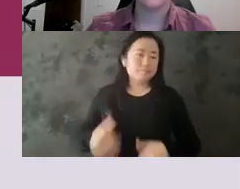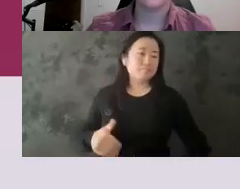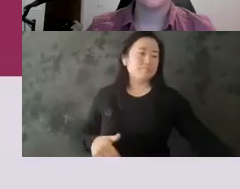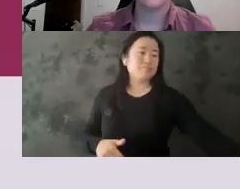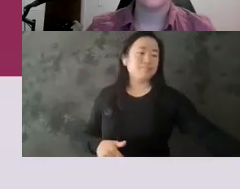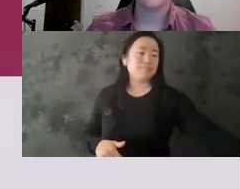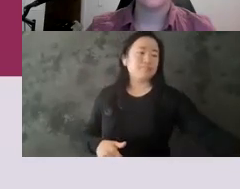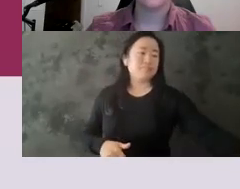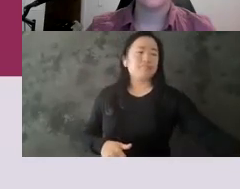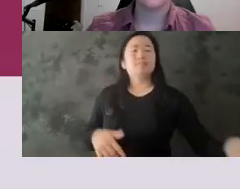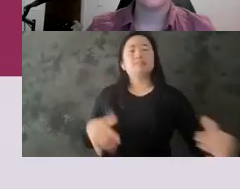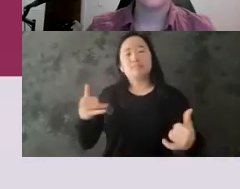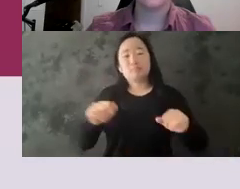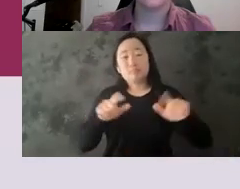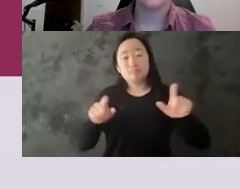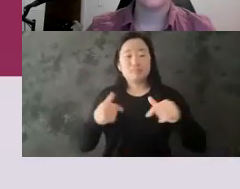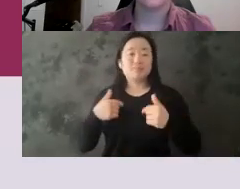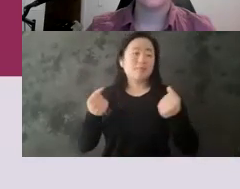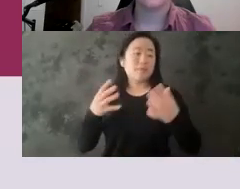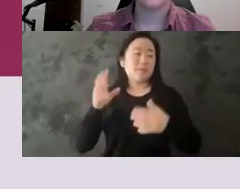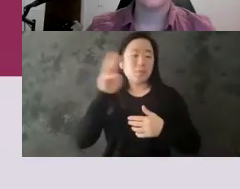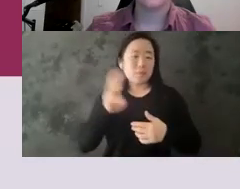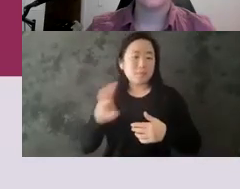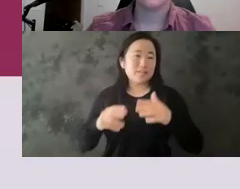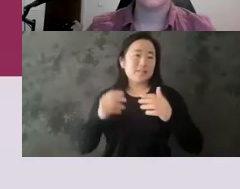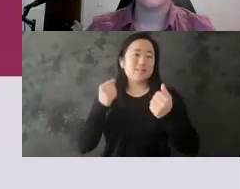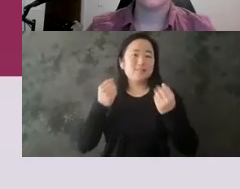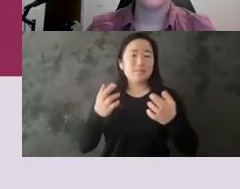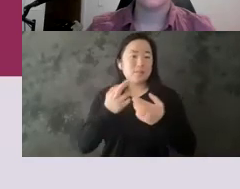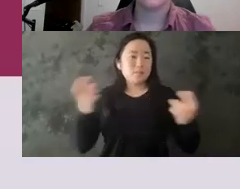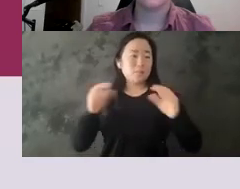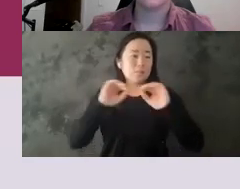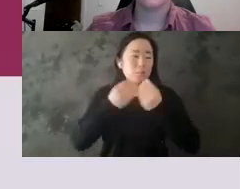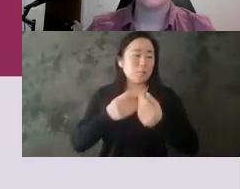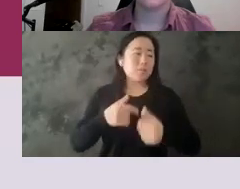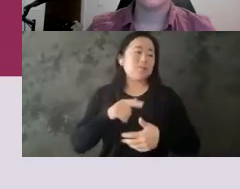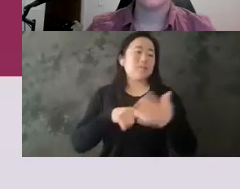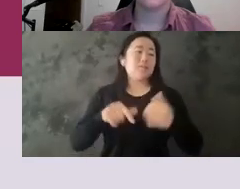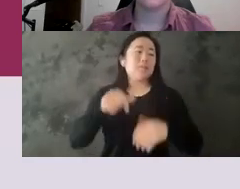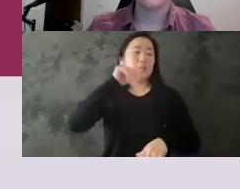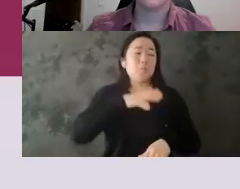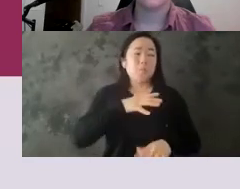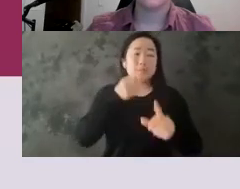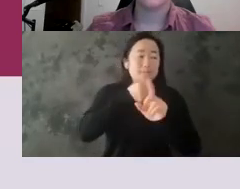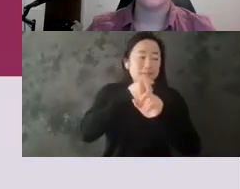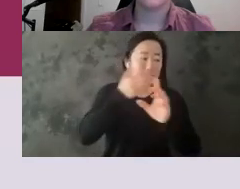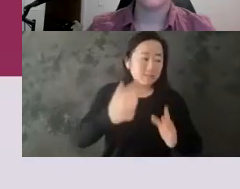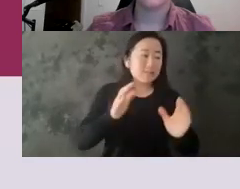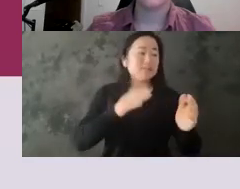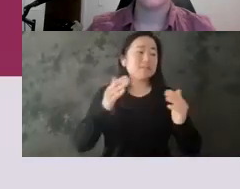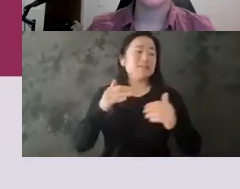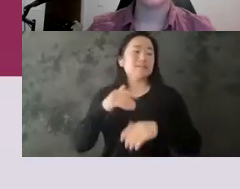resources available. So we have Violence Free Minnesota's website, Women's Advocates website, and our 24-hour crisis line. We also have a